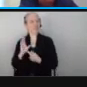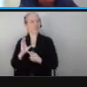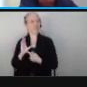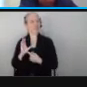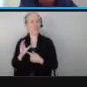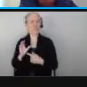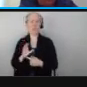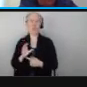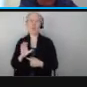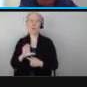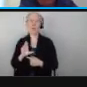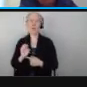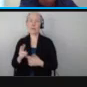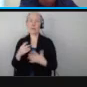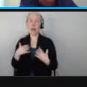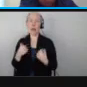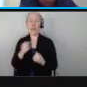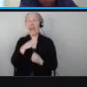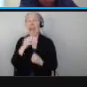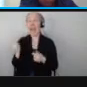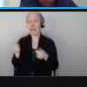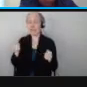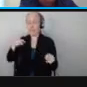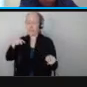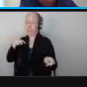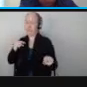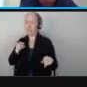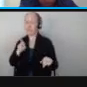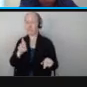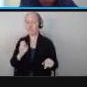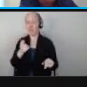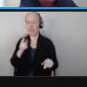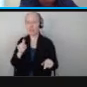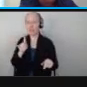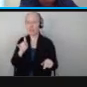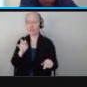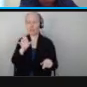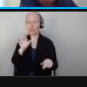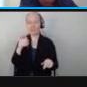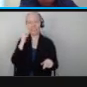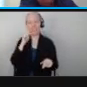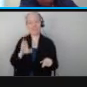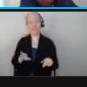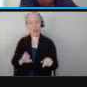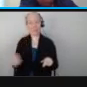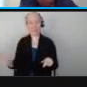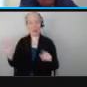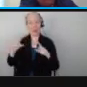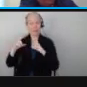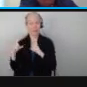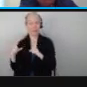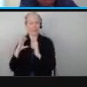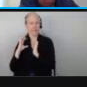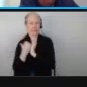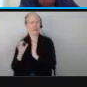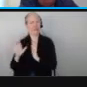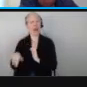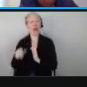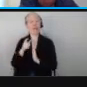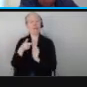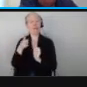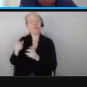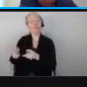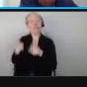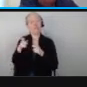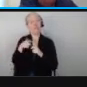regulatory component. And the image there in the lower right is from an article written by David St. George recently about some of